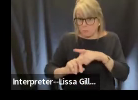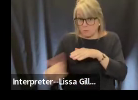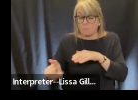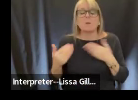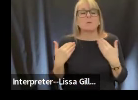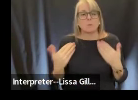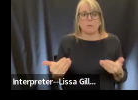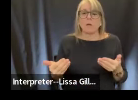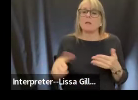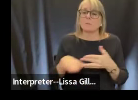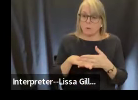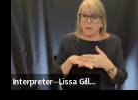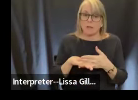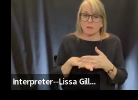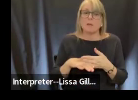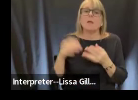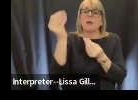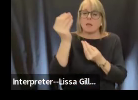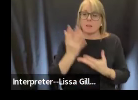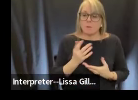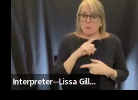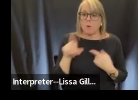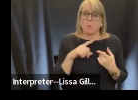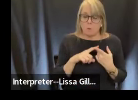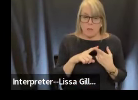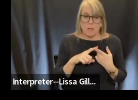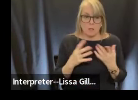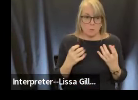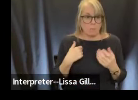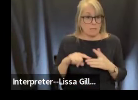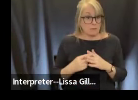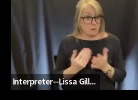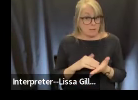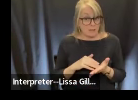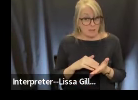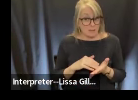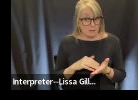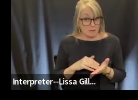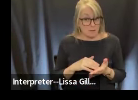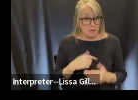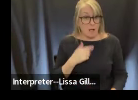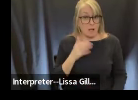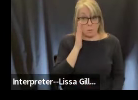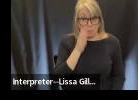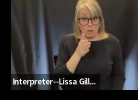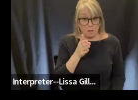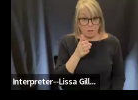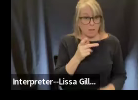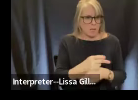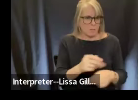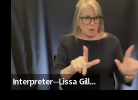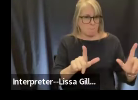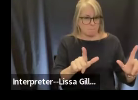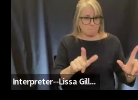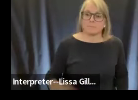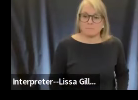break, and then you guys let me know when you want me to get started again, and I will keep it up, and I will mute myself in the